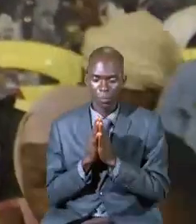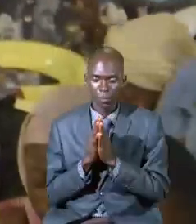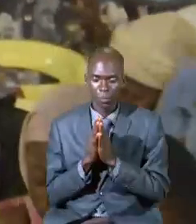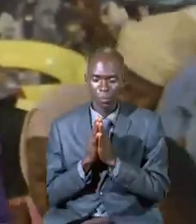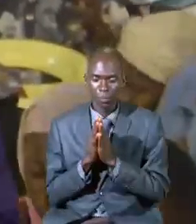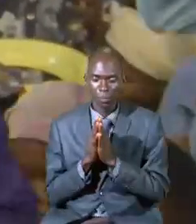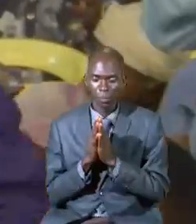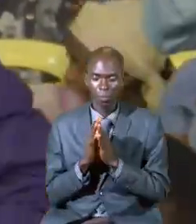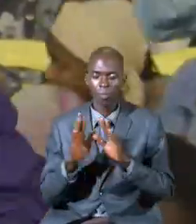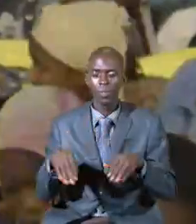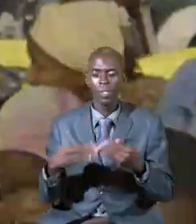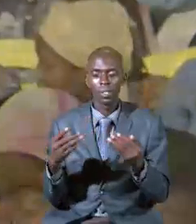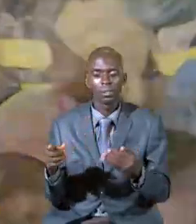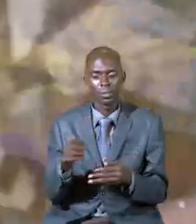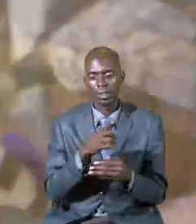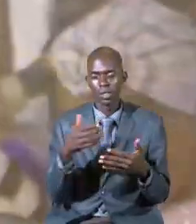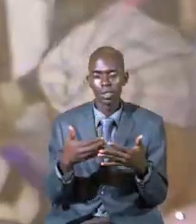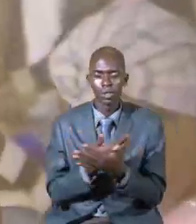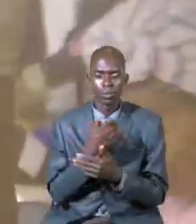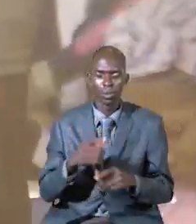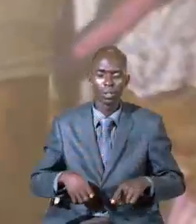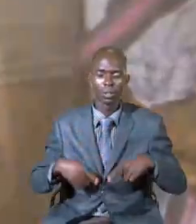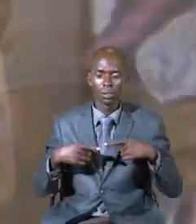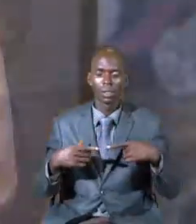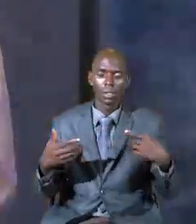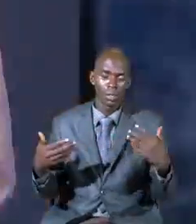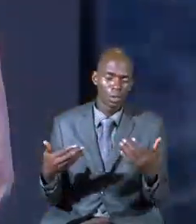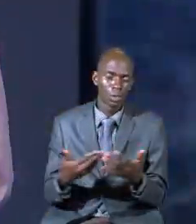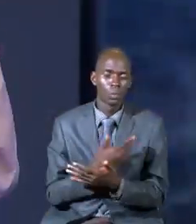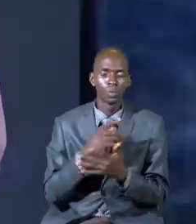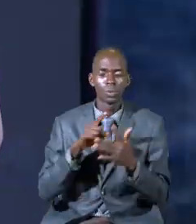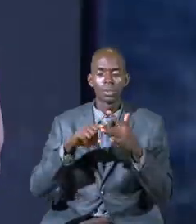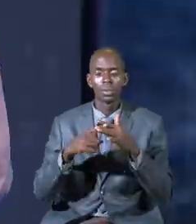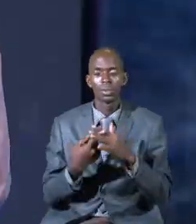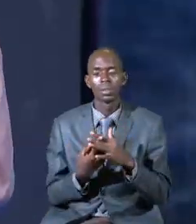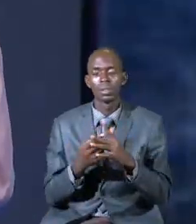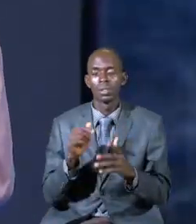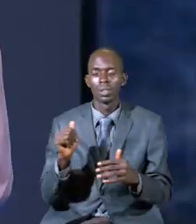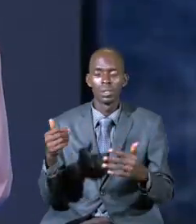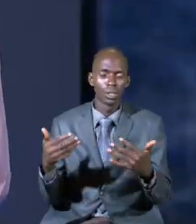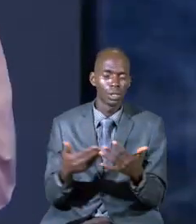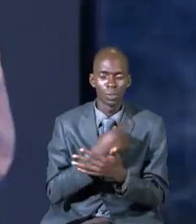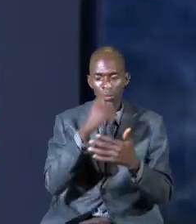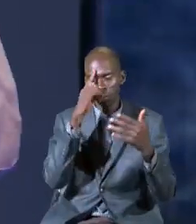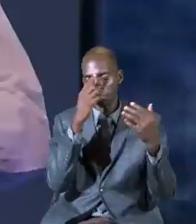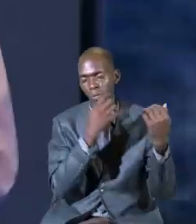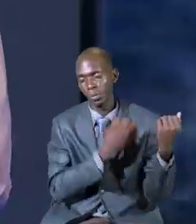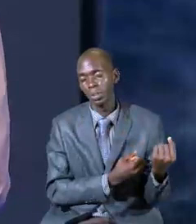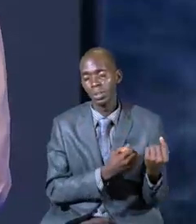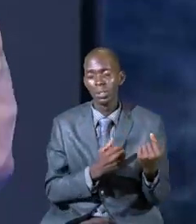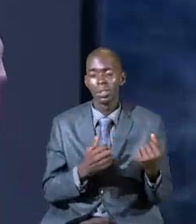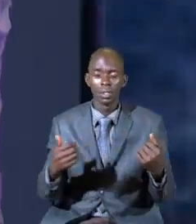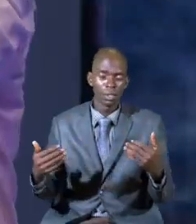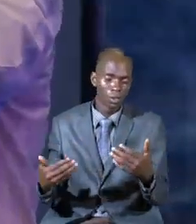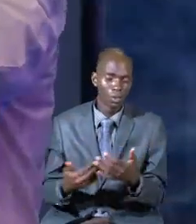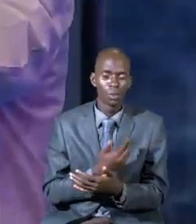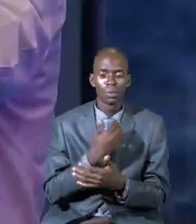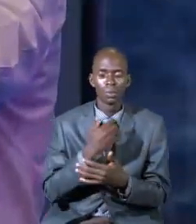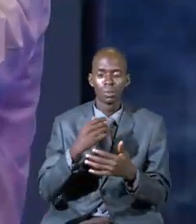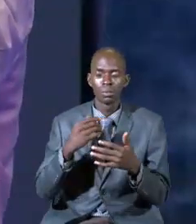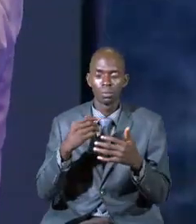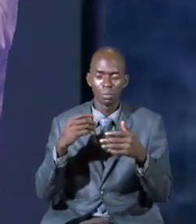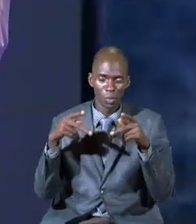Give them new life, a new start, a new faith, a new personality,